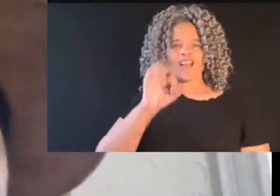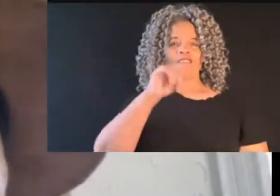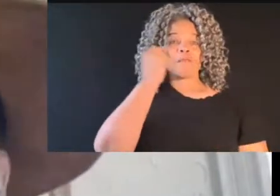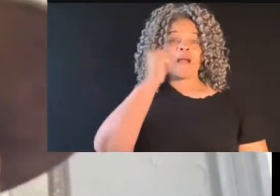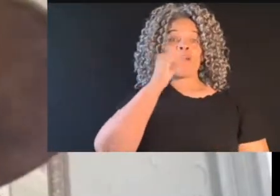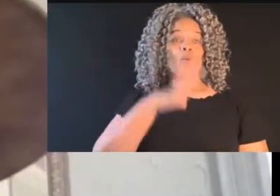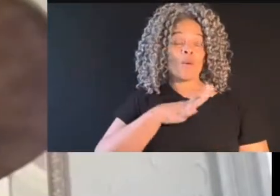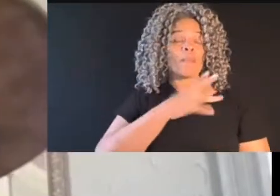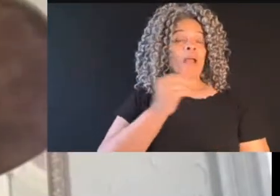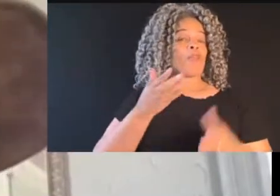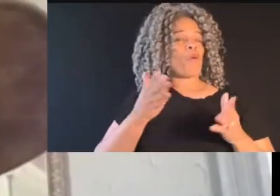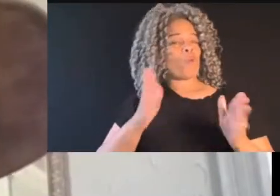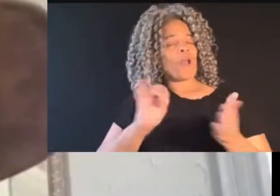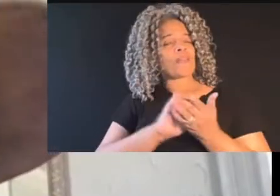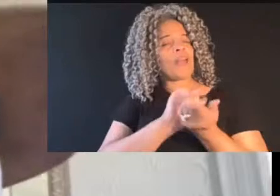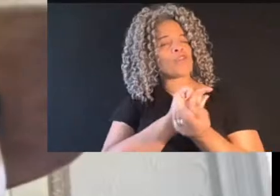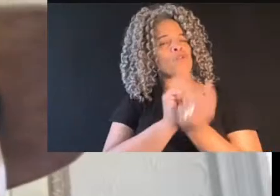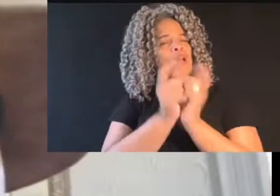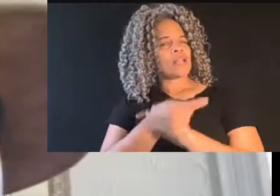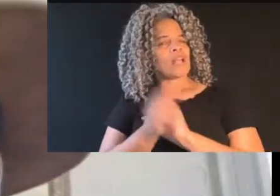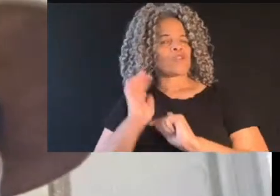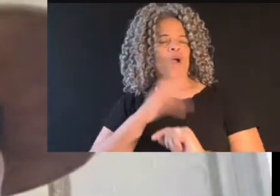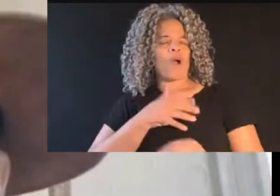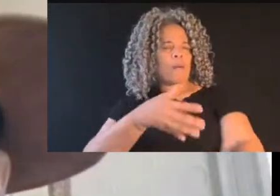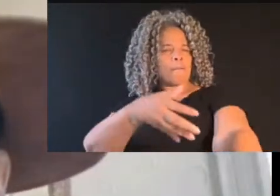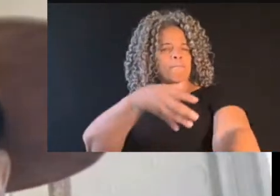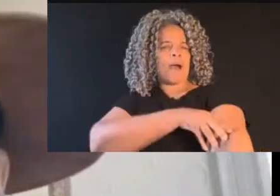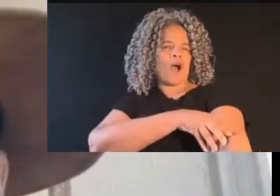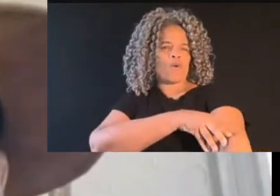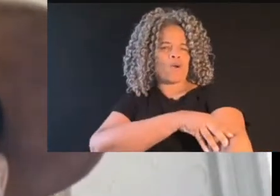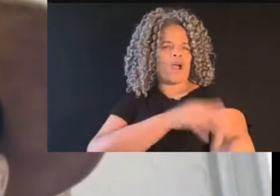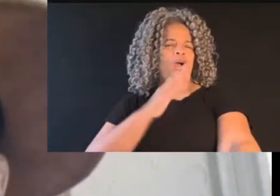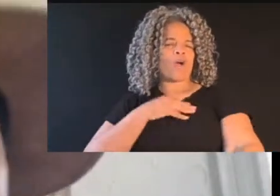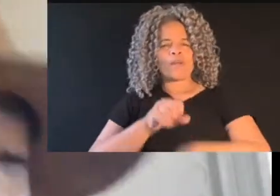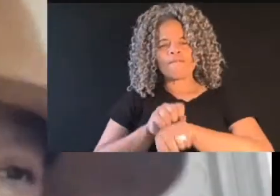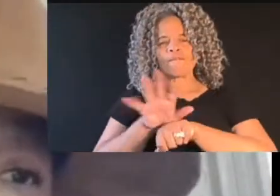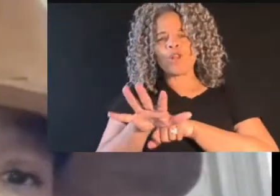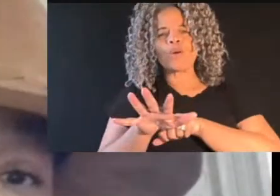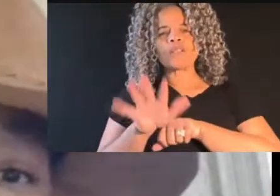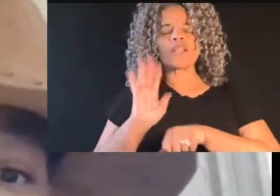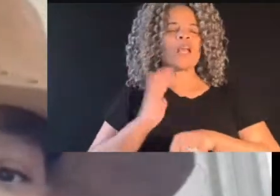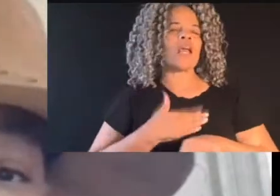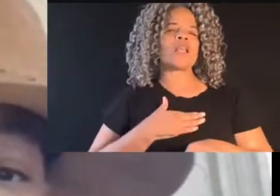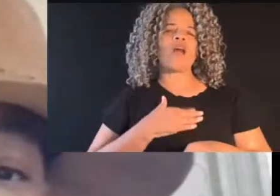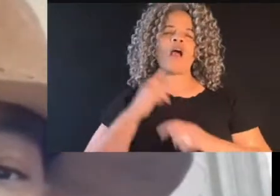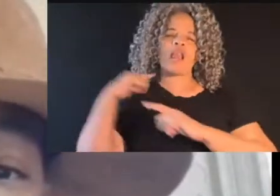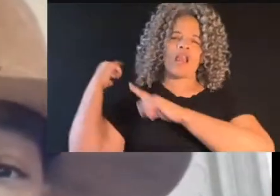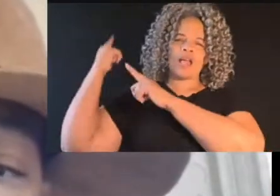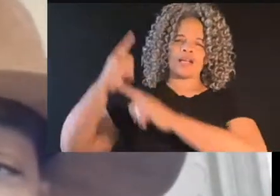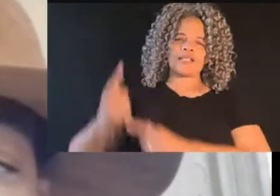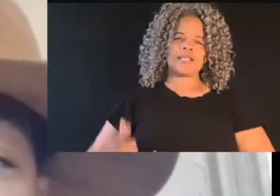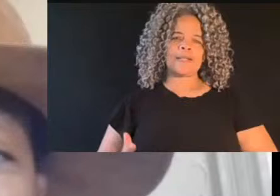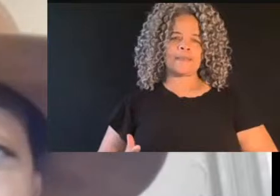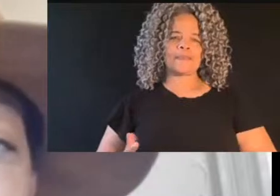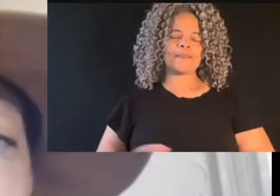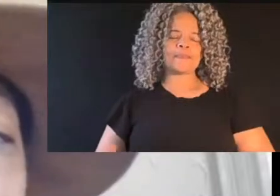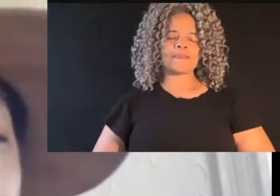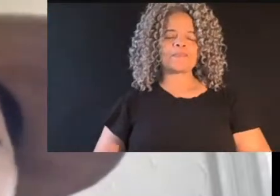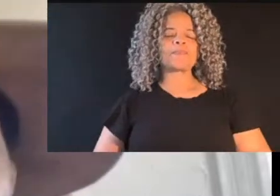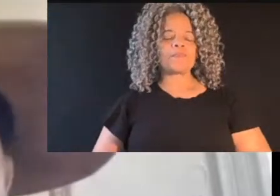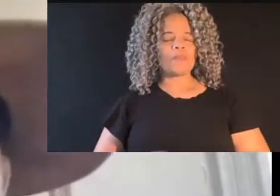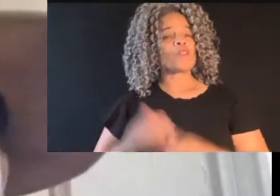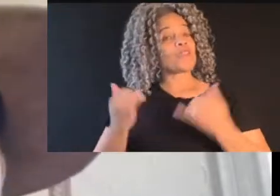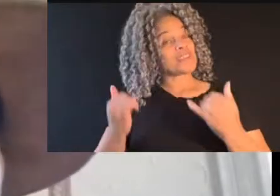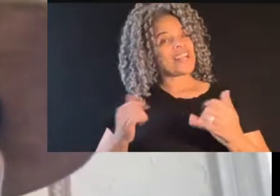way that that translates into our power, our influence, and our legacy. So let's kick